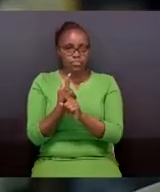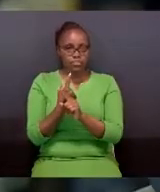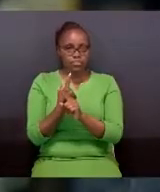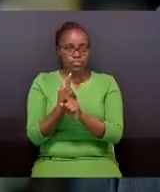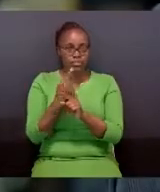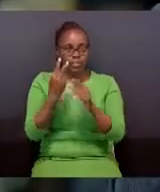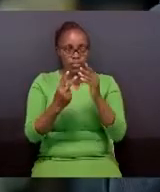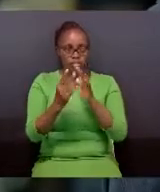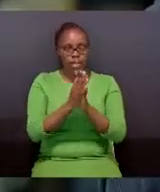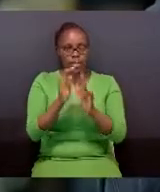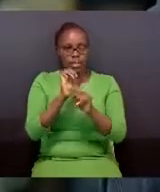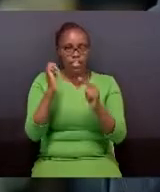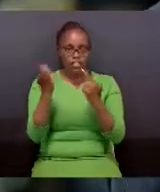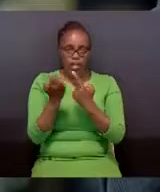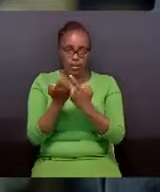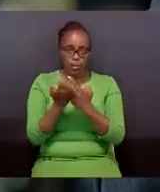visa requirements or